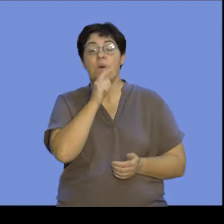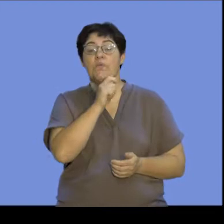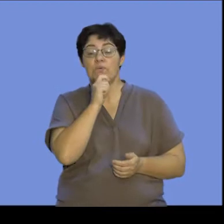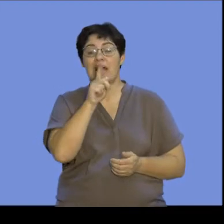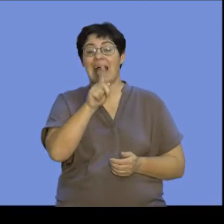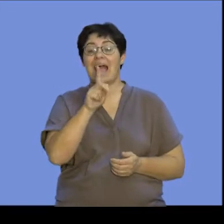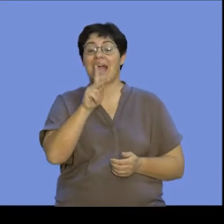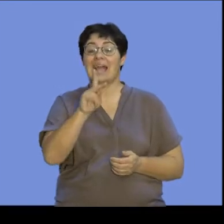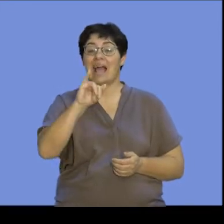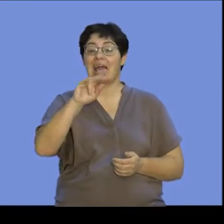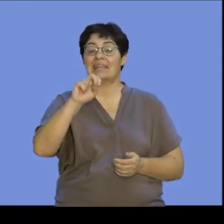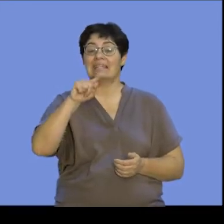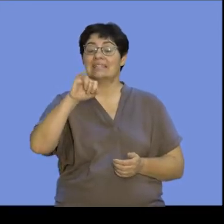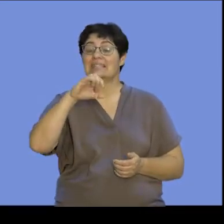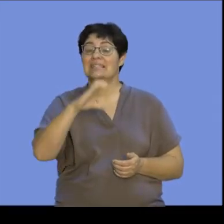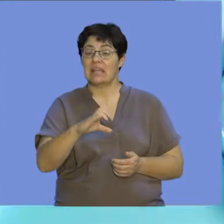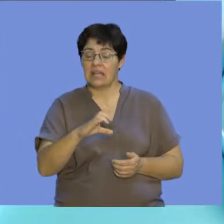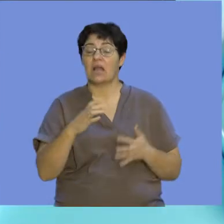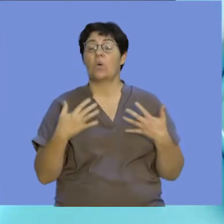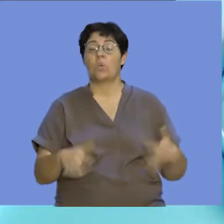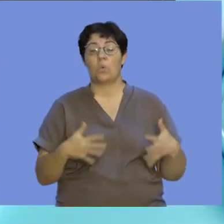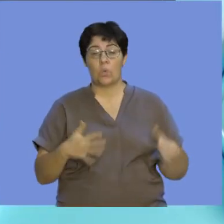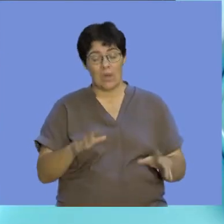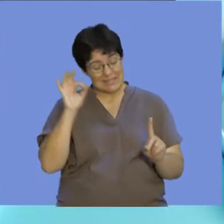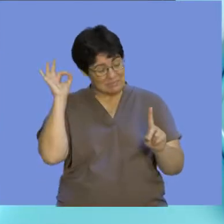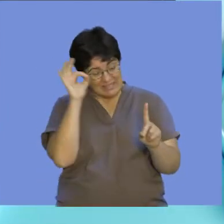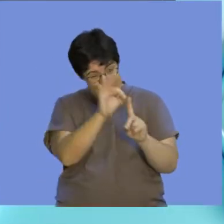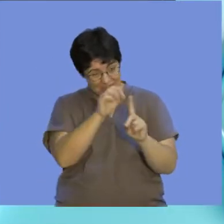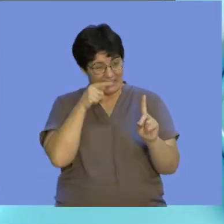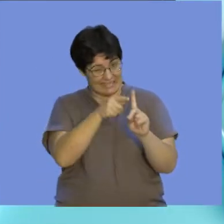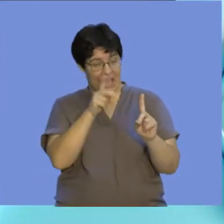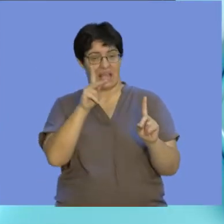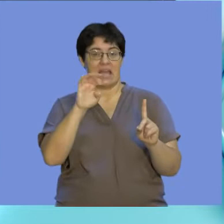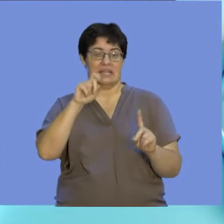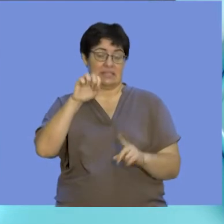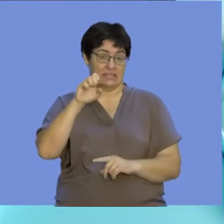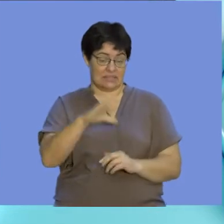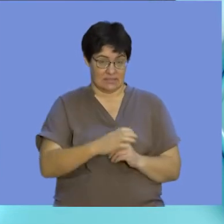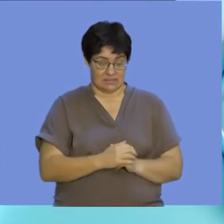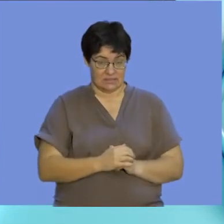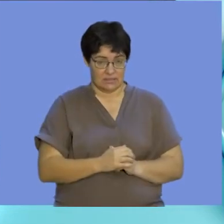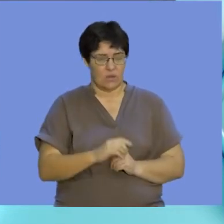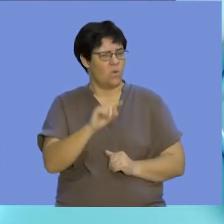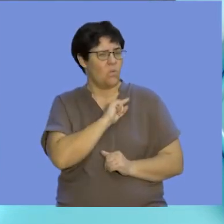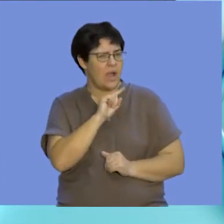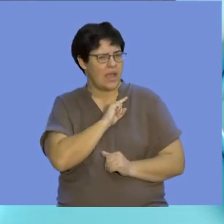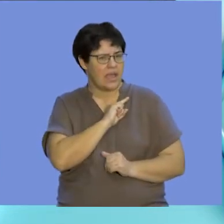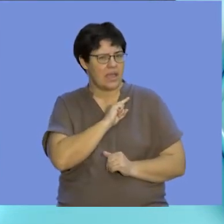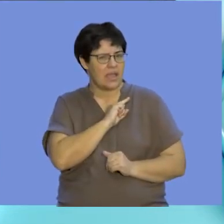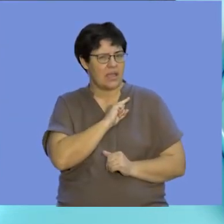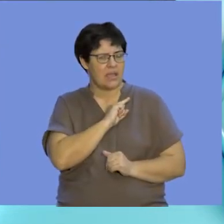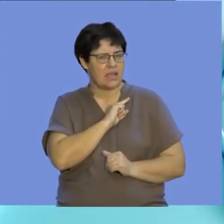kinetic very, very, very specifically, okay? Because I'm not doing